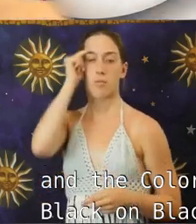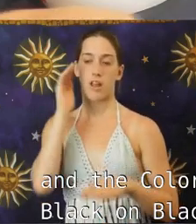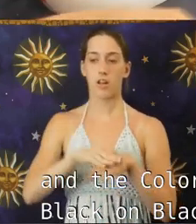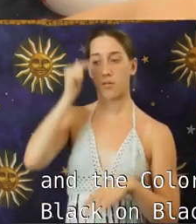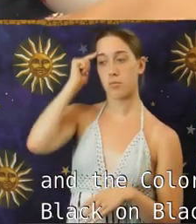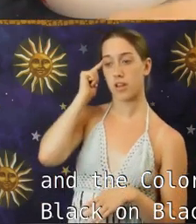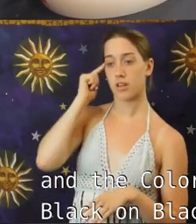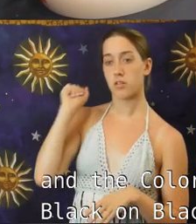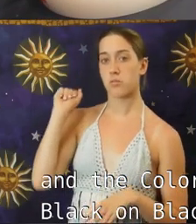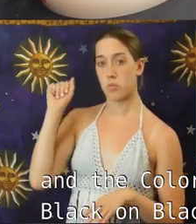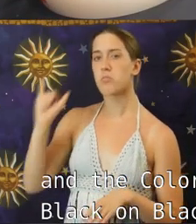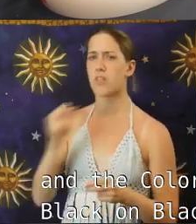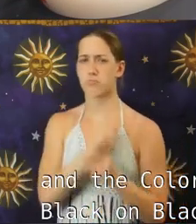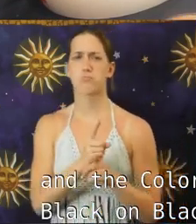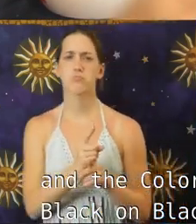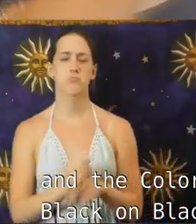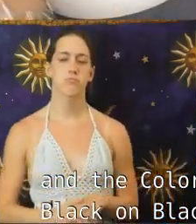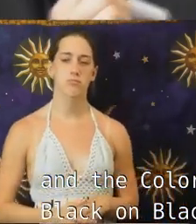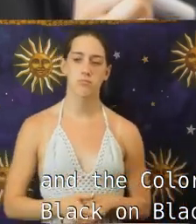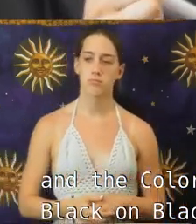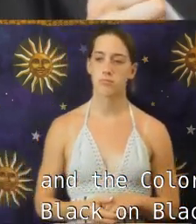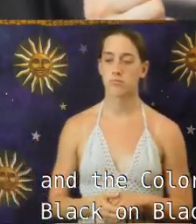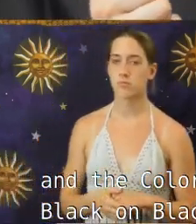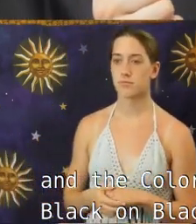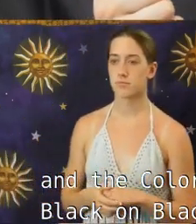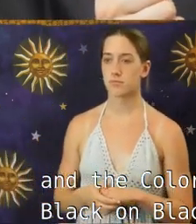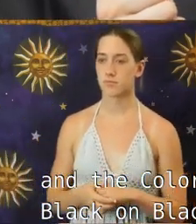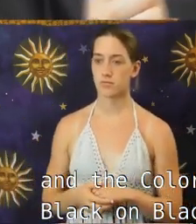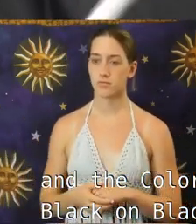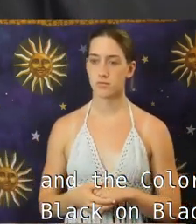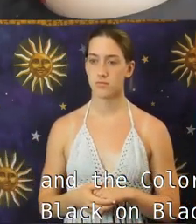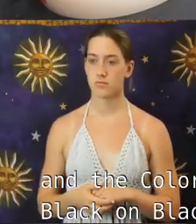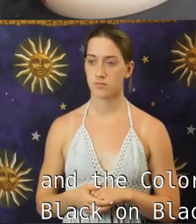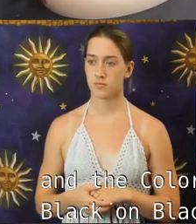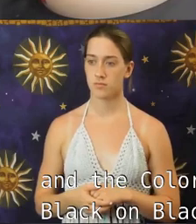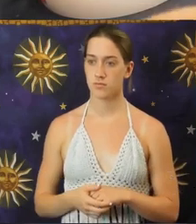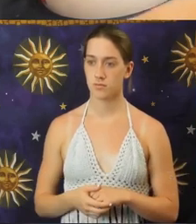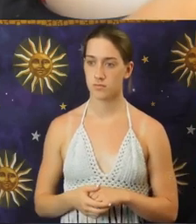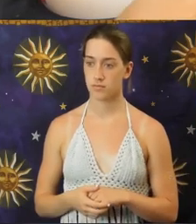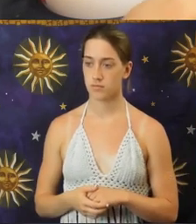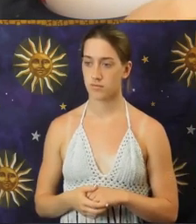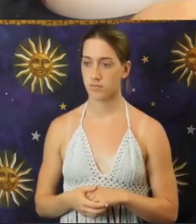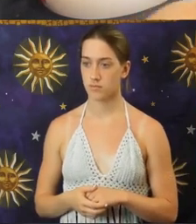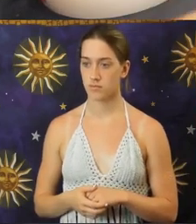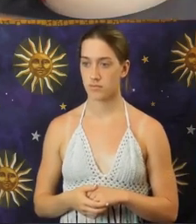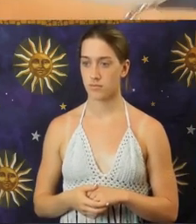BFF mascara in black on black. I think that's what it's called. Yep, black on black.